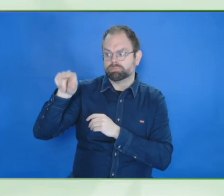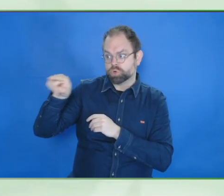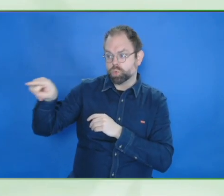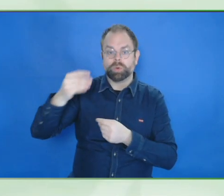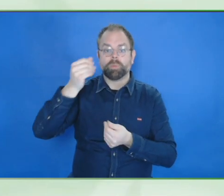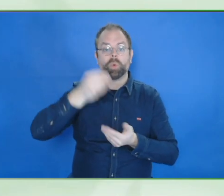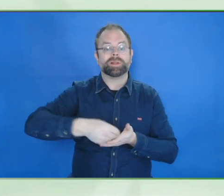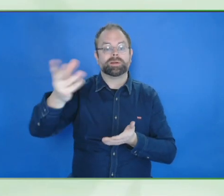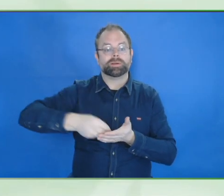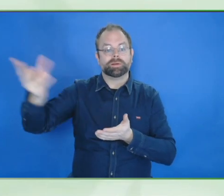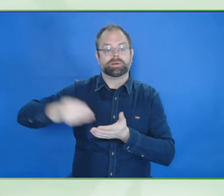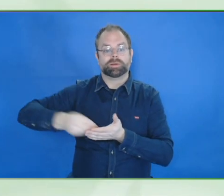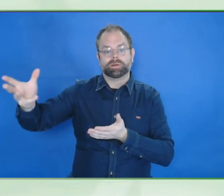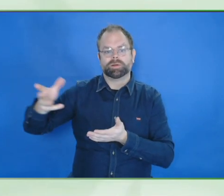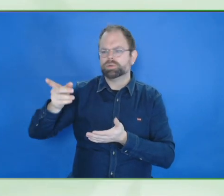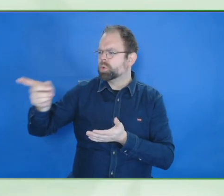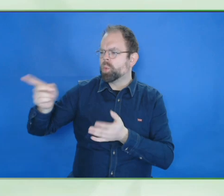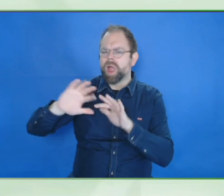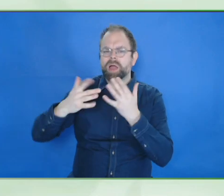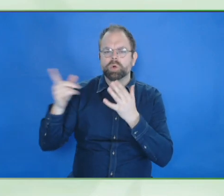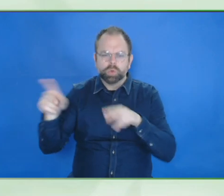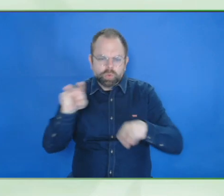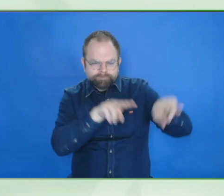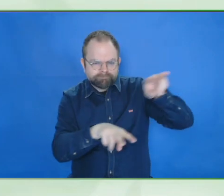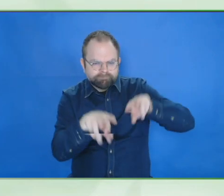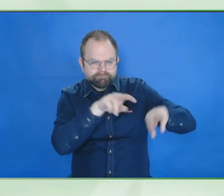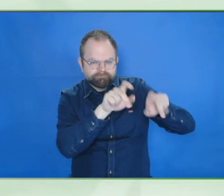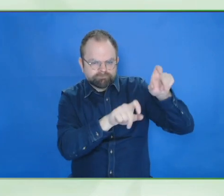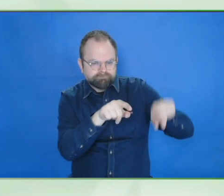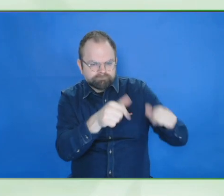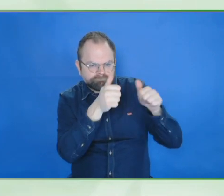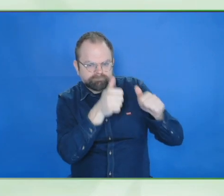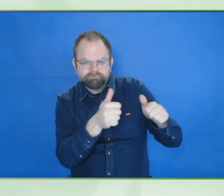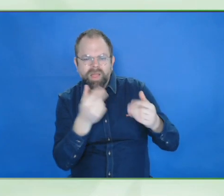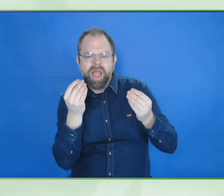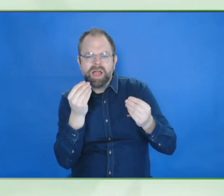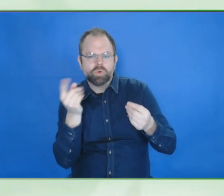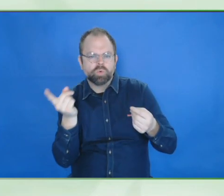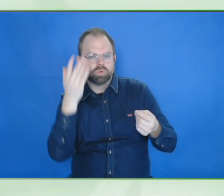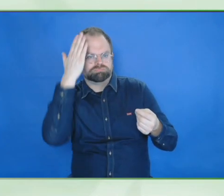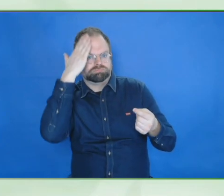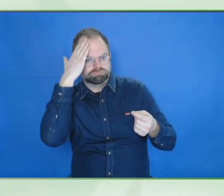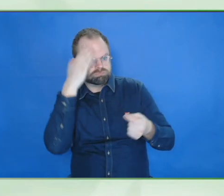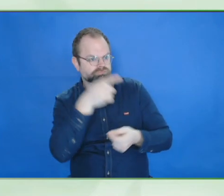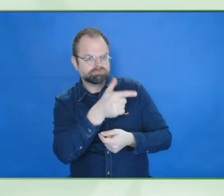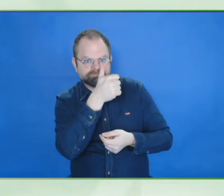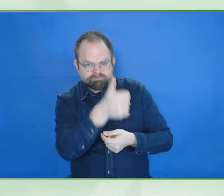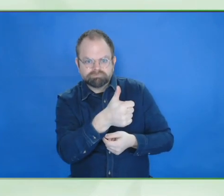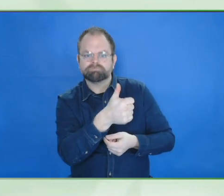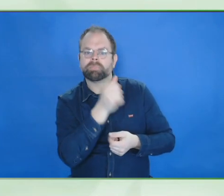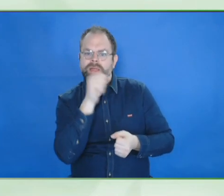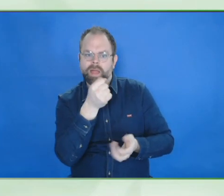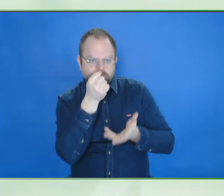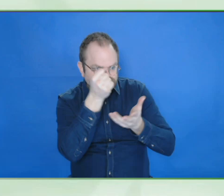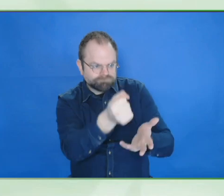we're really looking at in all of our investments is investability, of course, but it's the innovation, the scalability, and